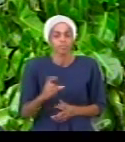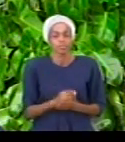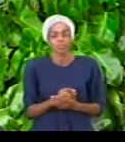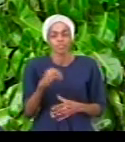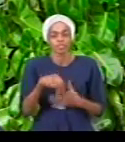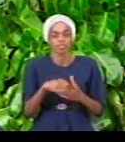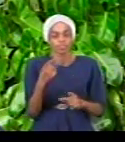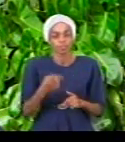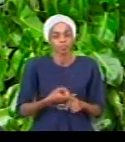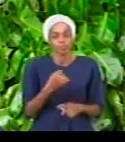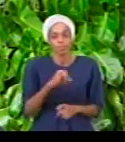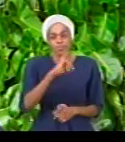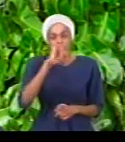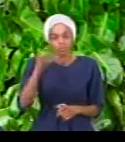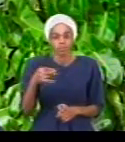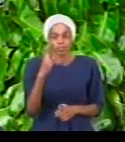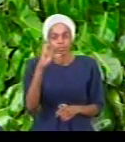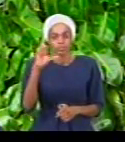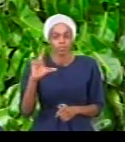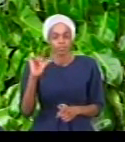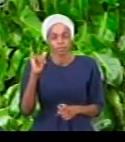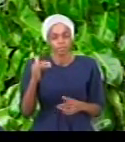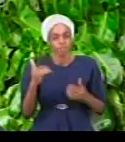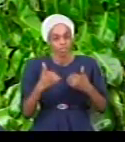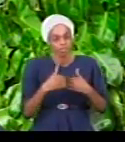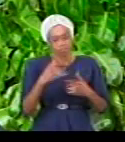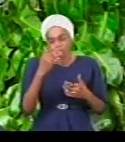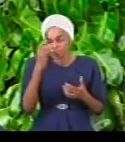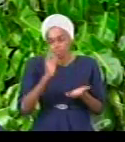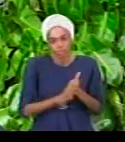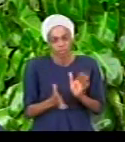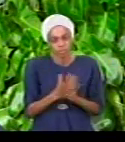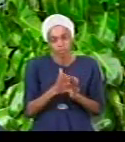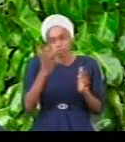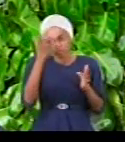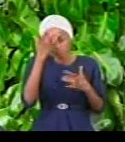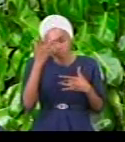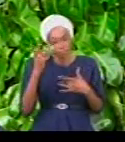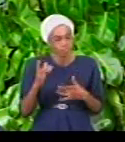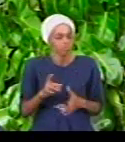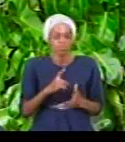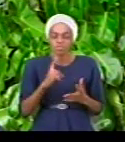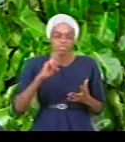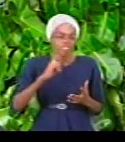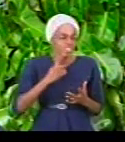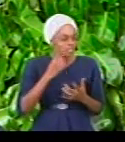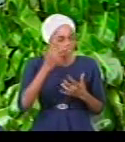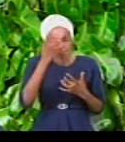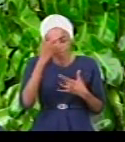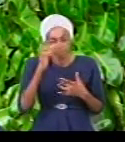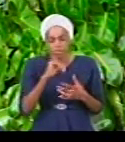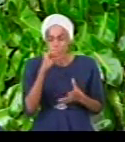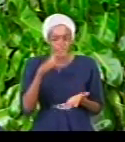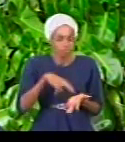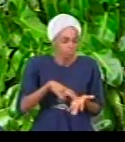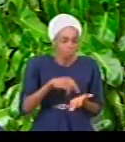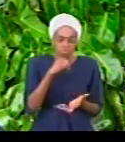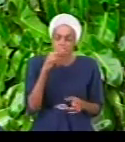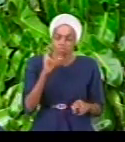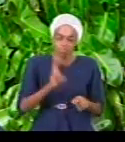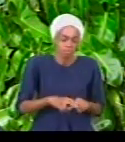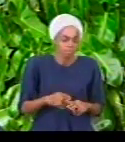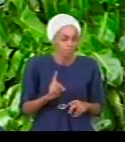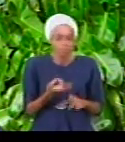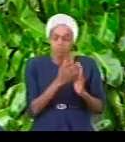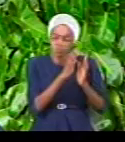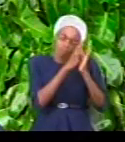I cannot stand up. I cannot sit down. I was just lying helplessly. When the doctor tested me, he found out